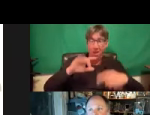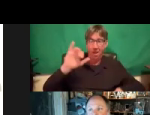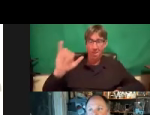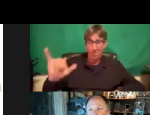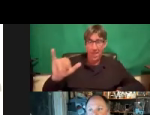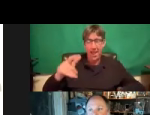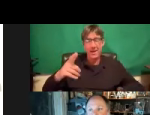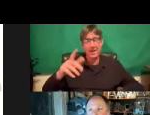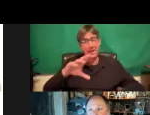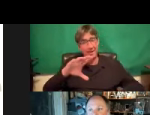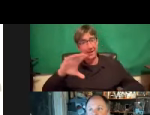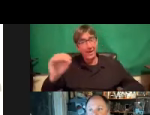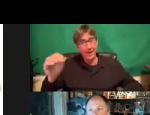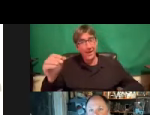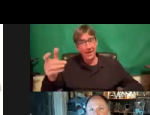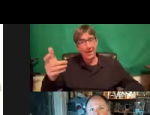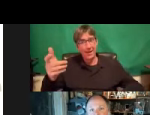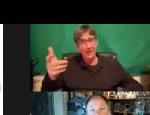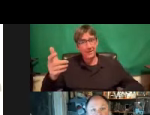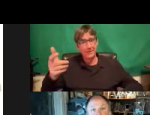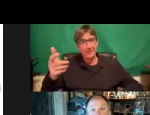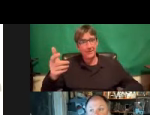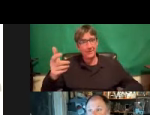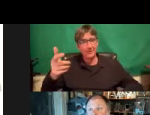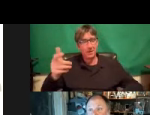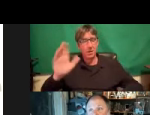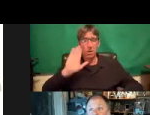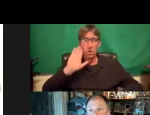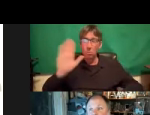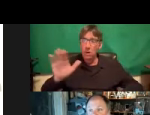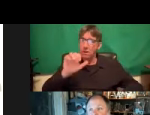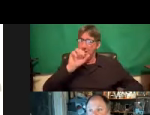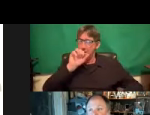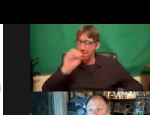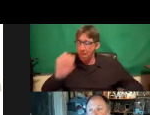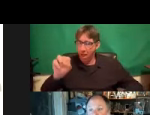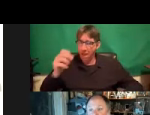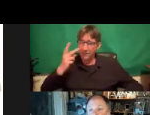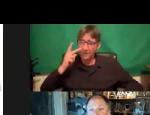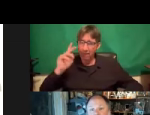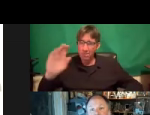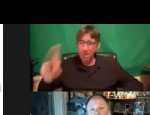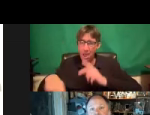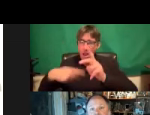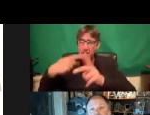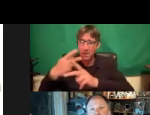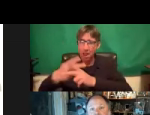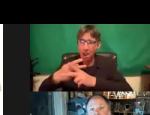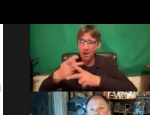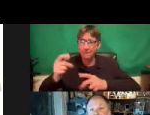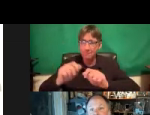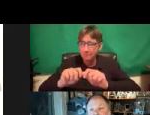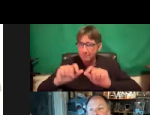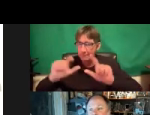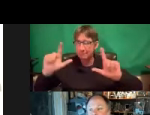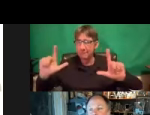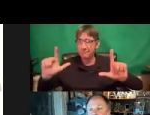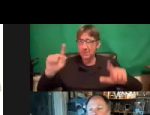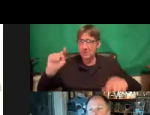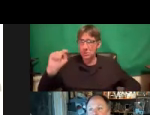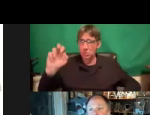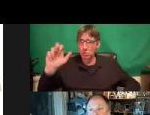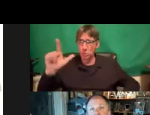is something for bus network redesign. I think we would love to have a tool like that, but it's something we've been working closely with our customer technology